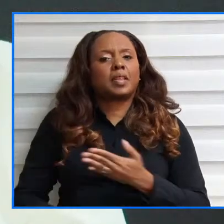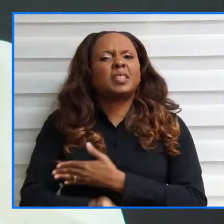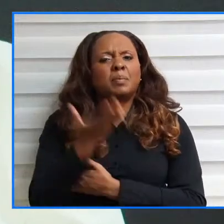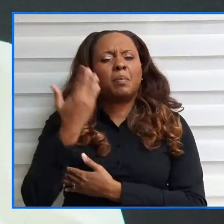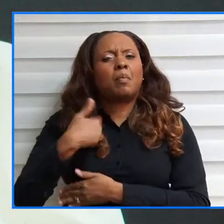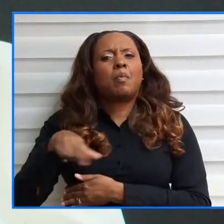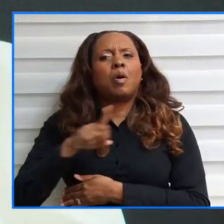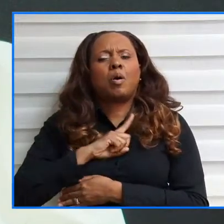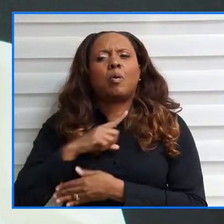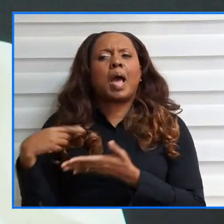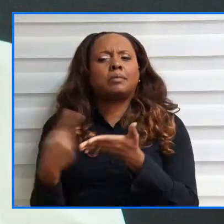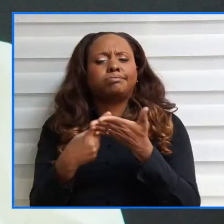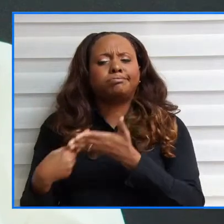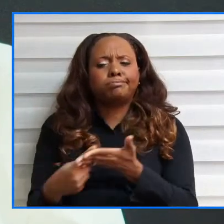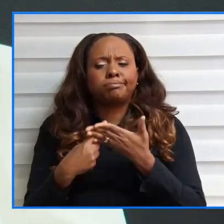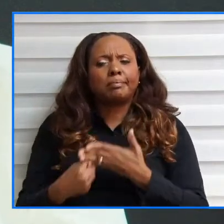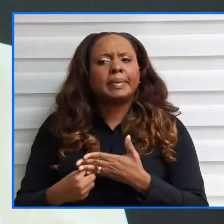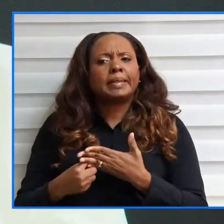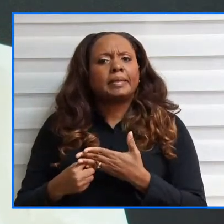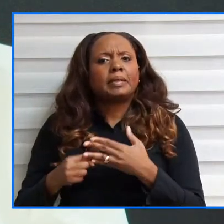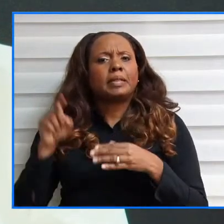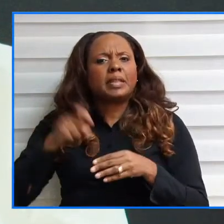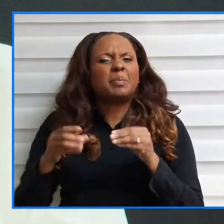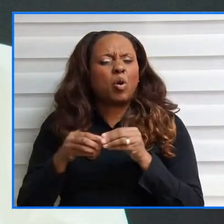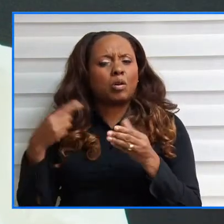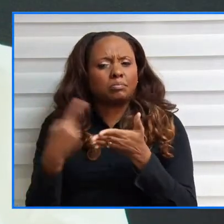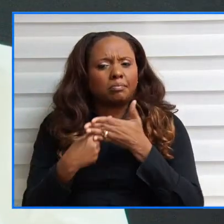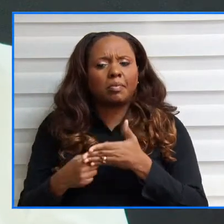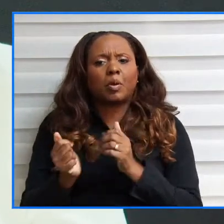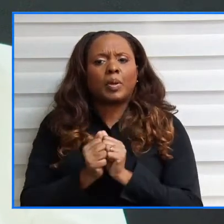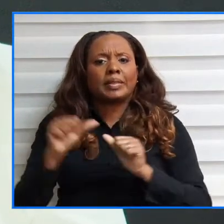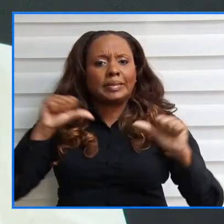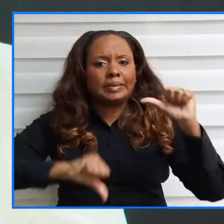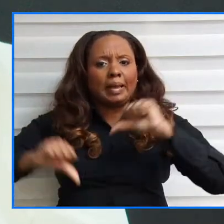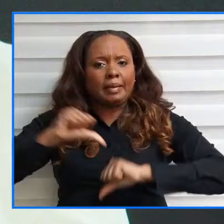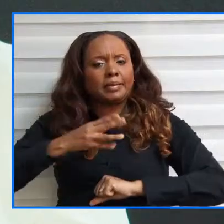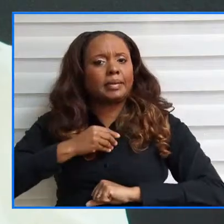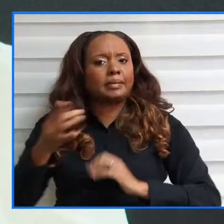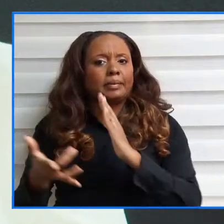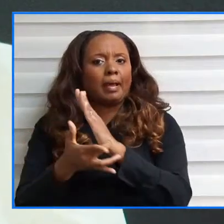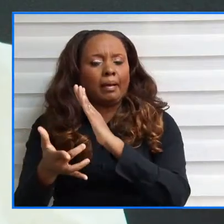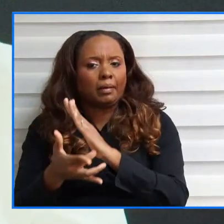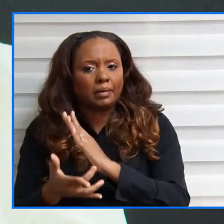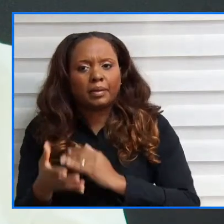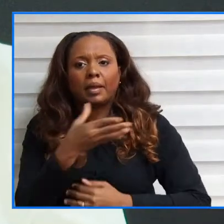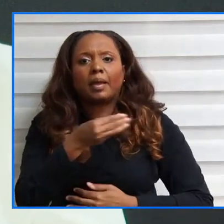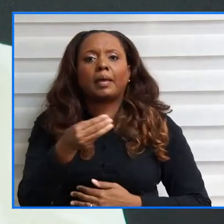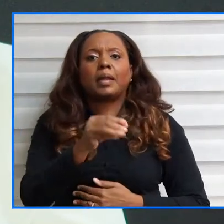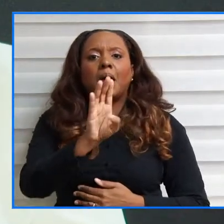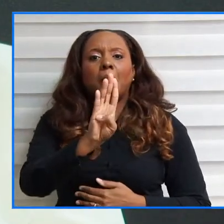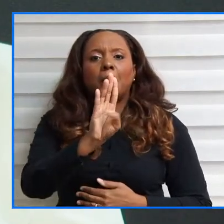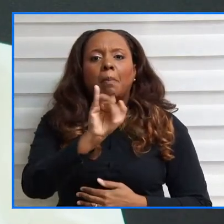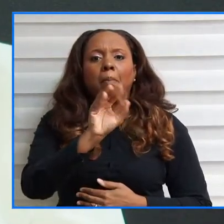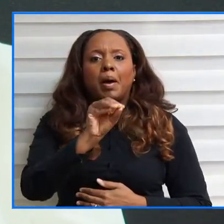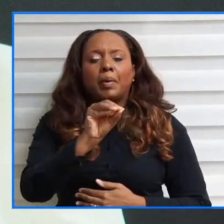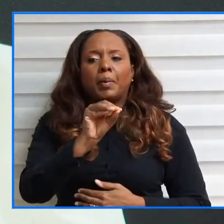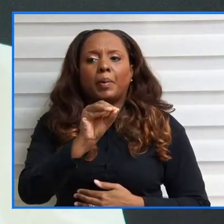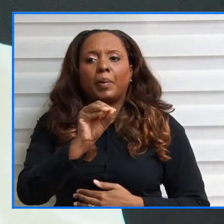do in that area of science and technology, and in particular biotech and ICT. I've agreed that Minister